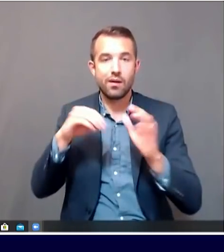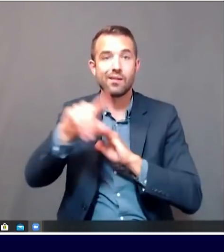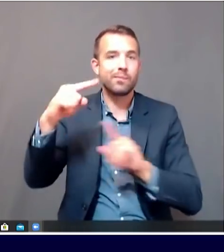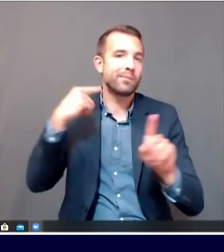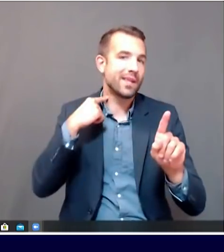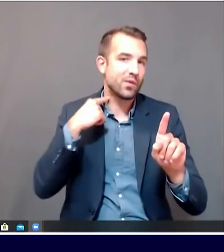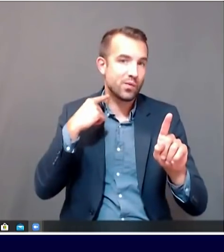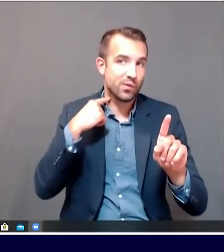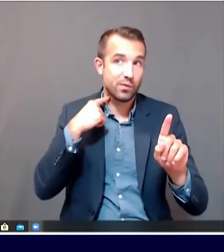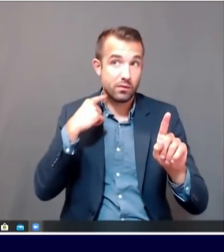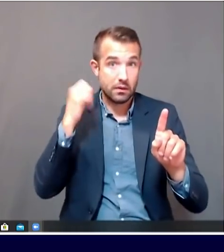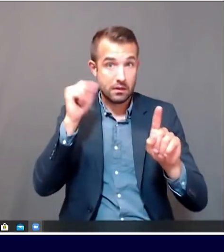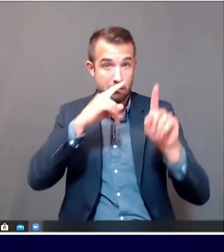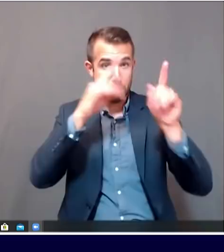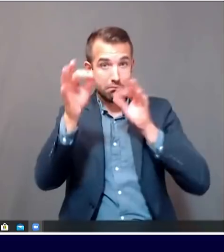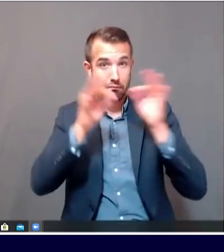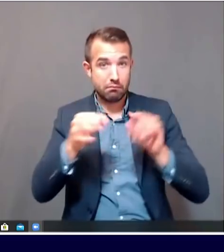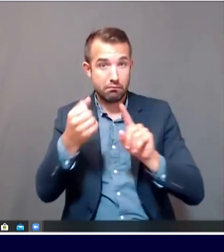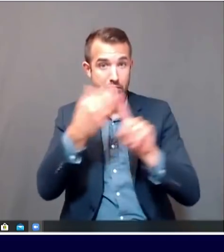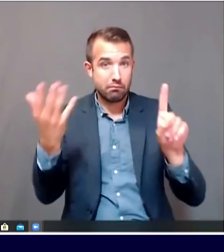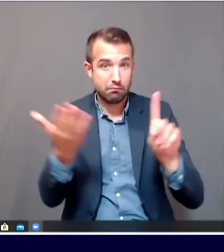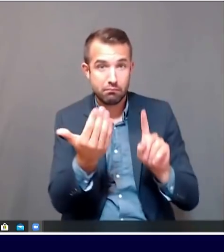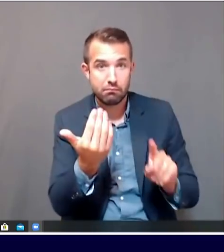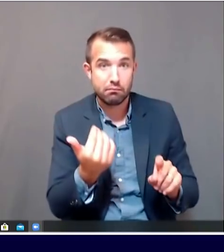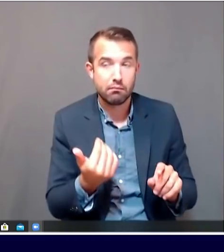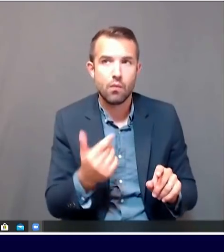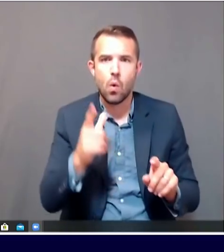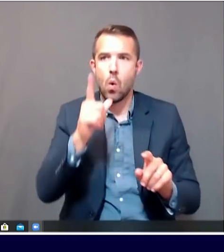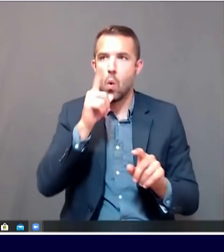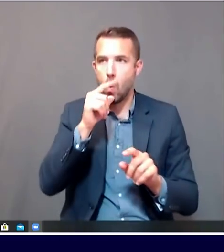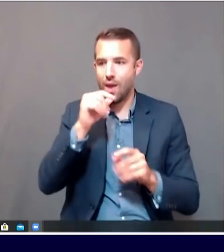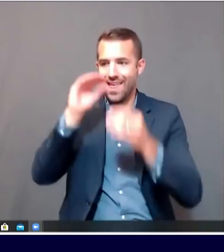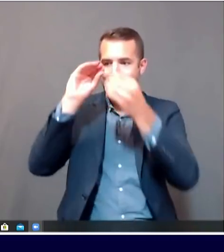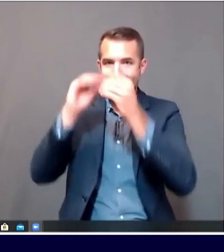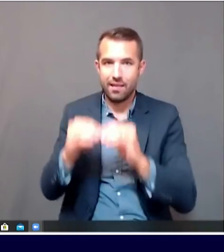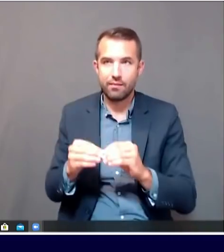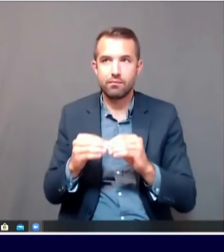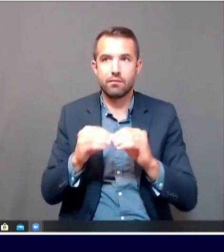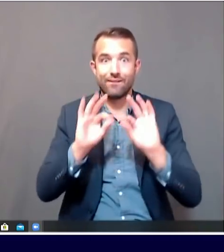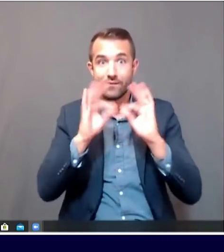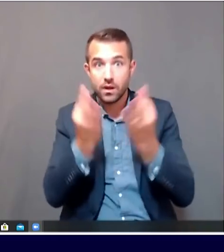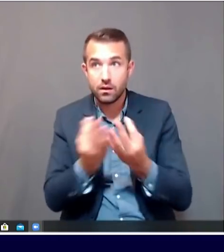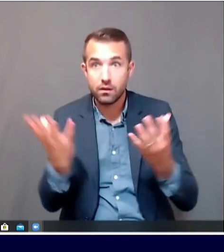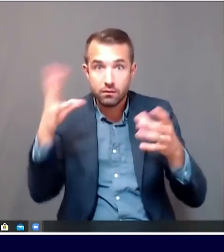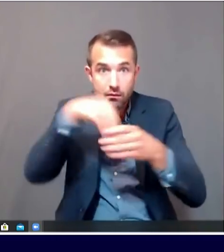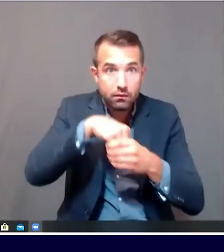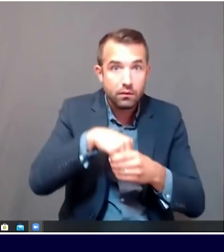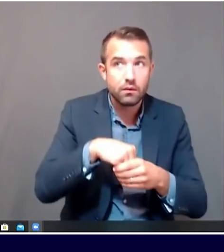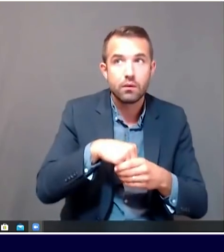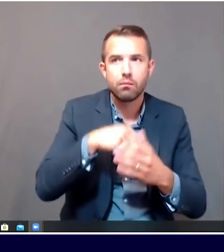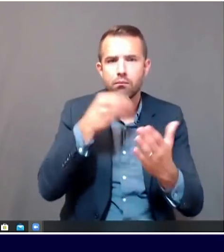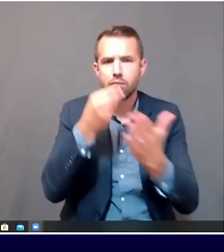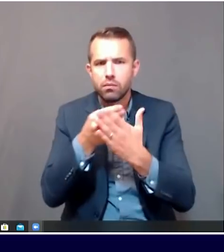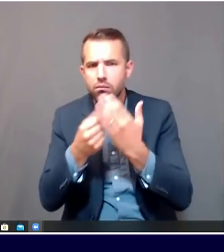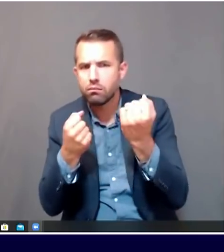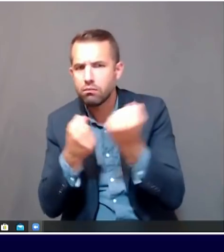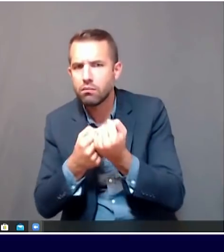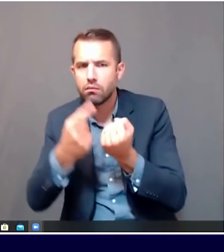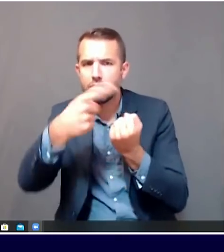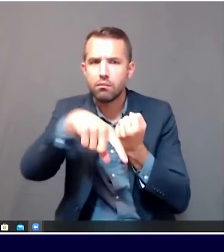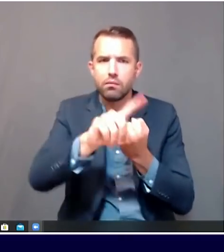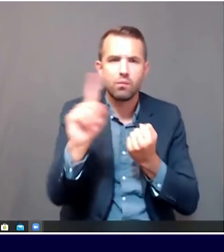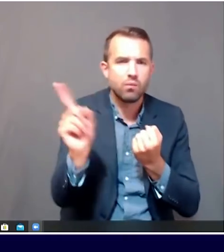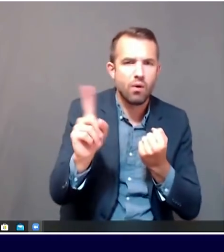their families? Where in Bangor? Where is the money and the resources coming from that's being used to care for these people?